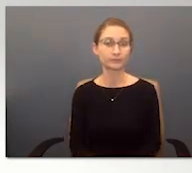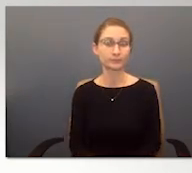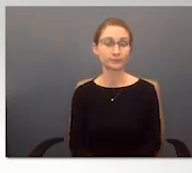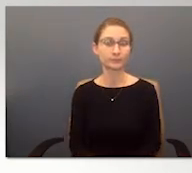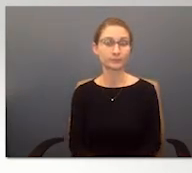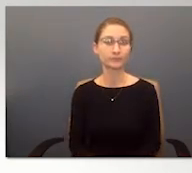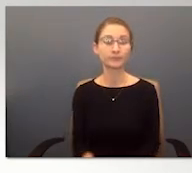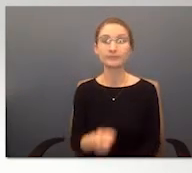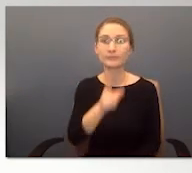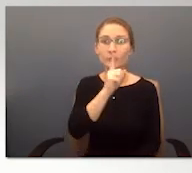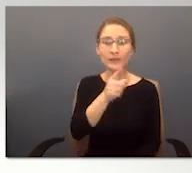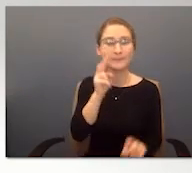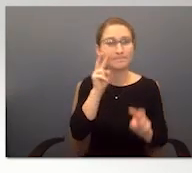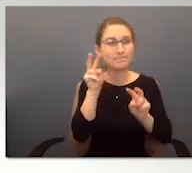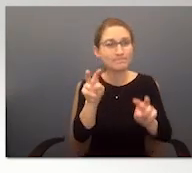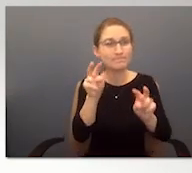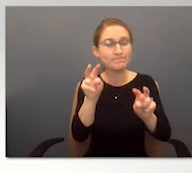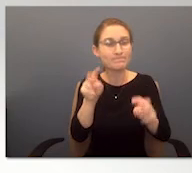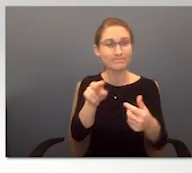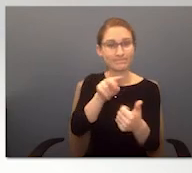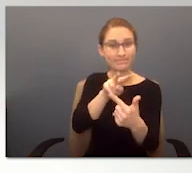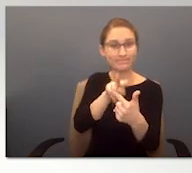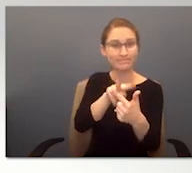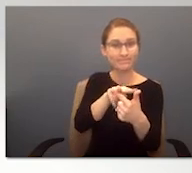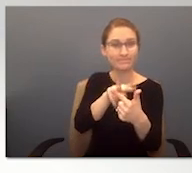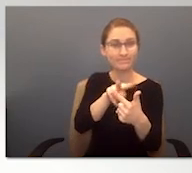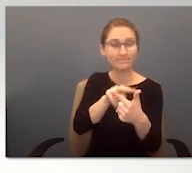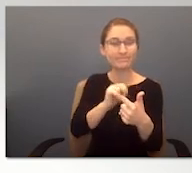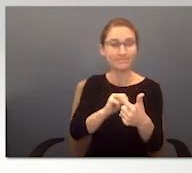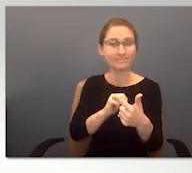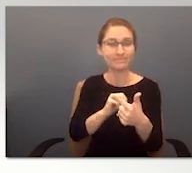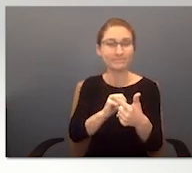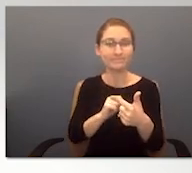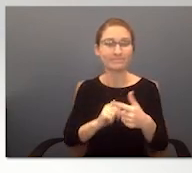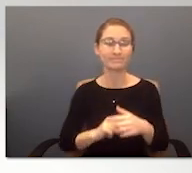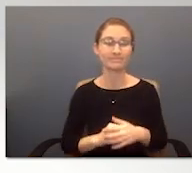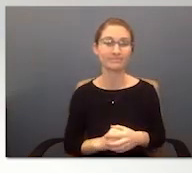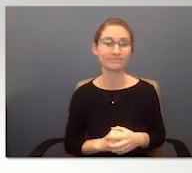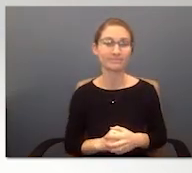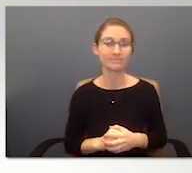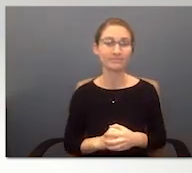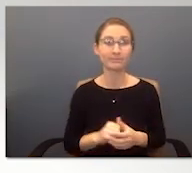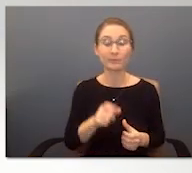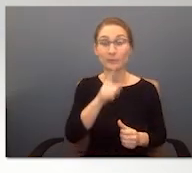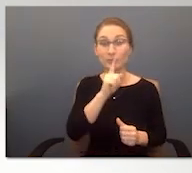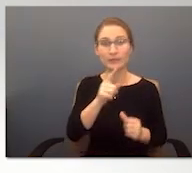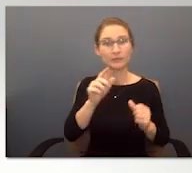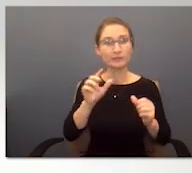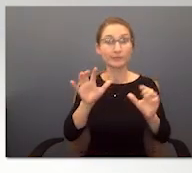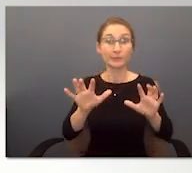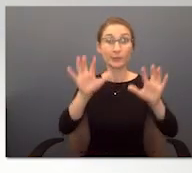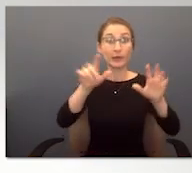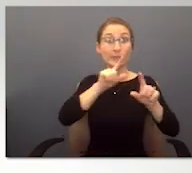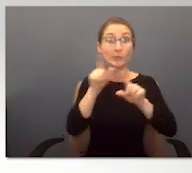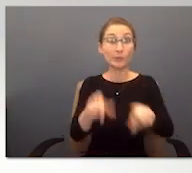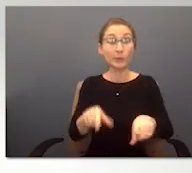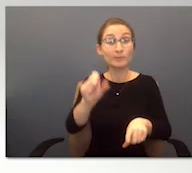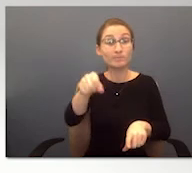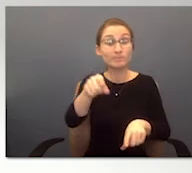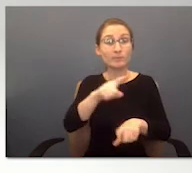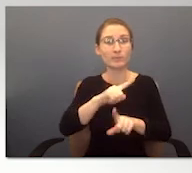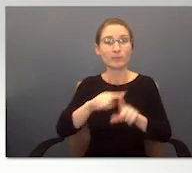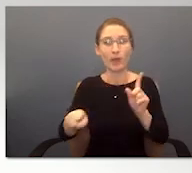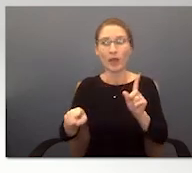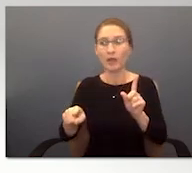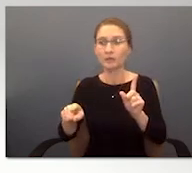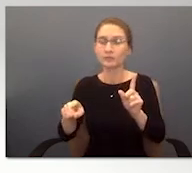prevention. So I'm really excited about those 2 things. We want to take the data and not just generate a report, and it's an excellent report, but going